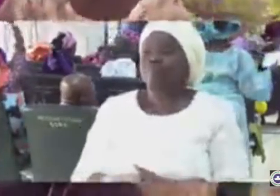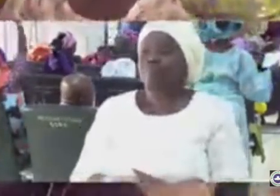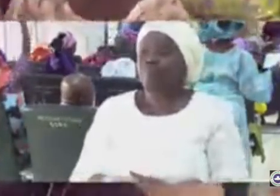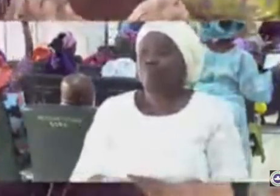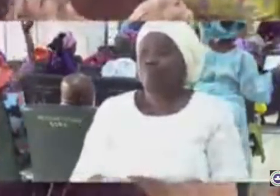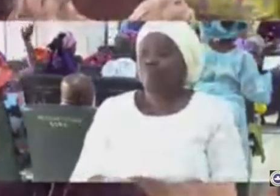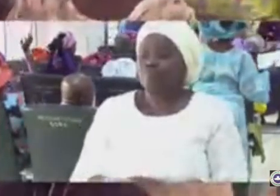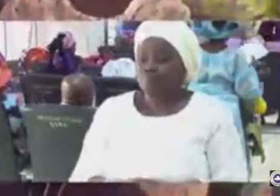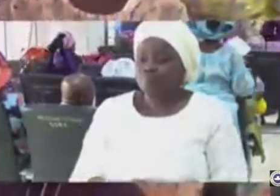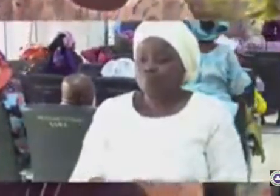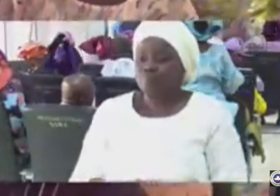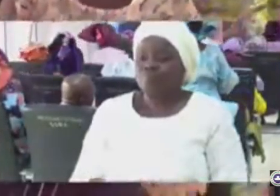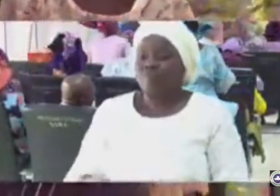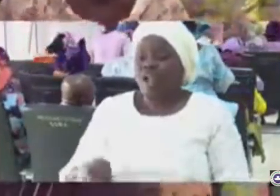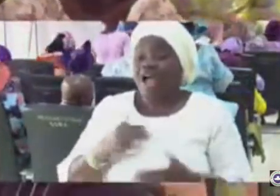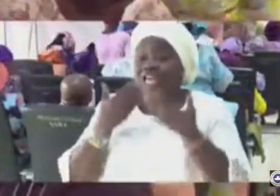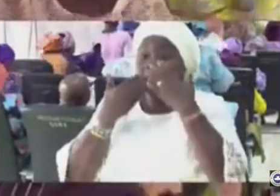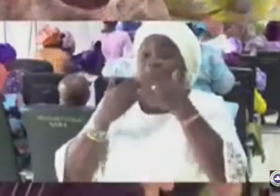Modupe,